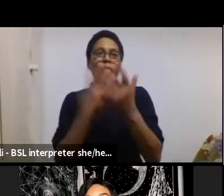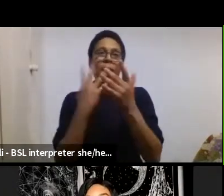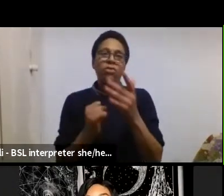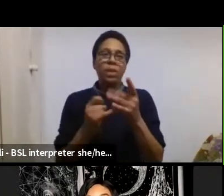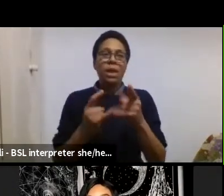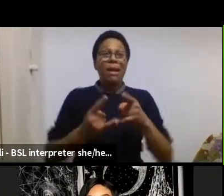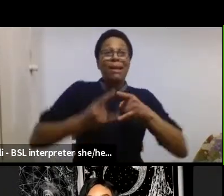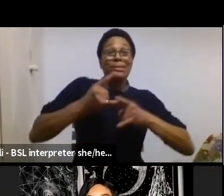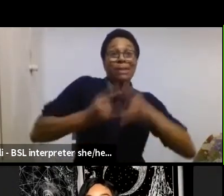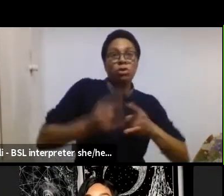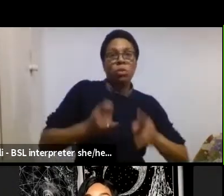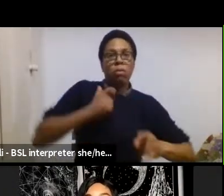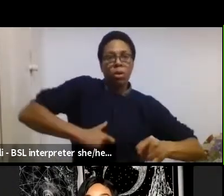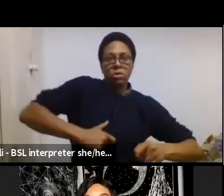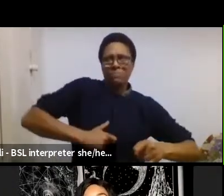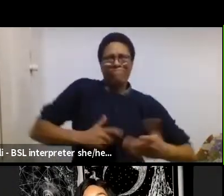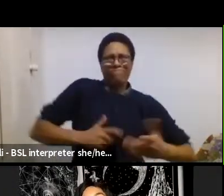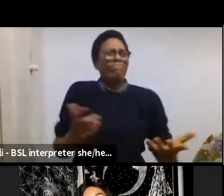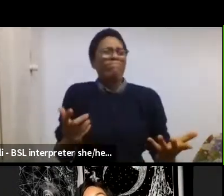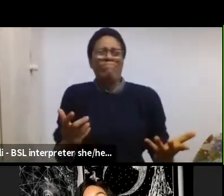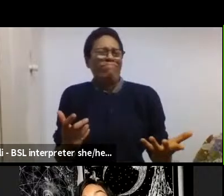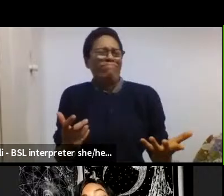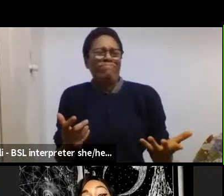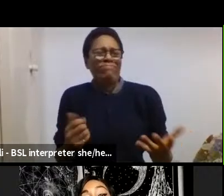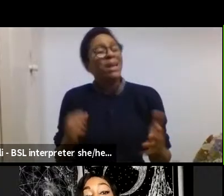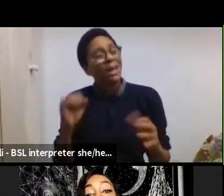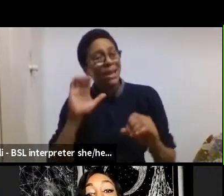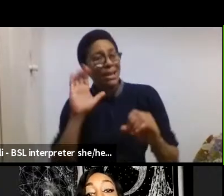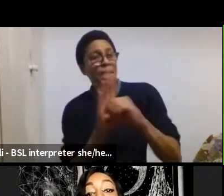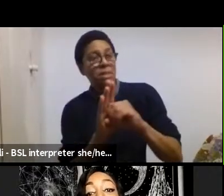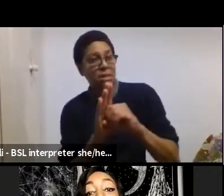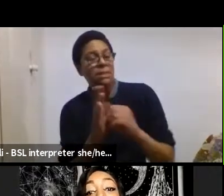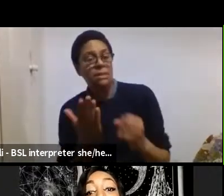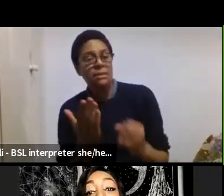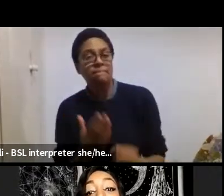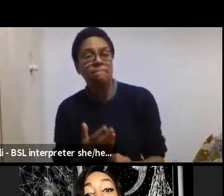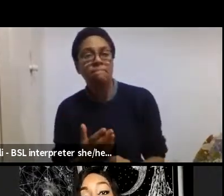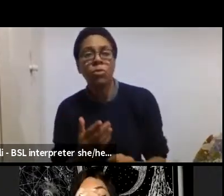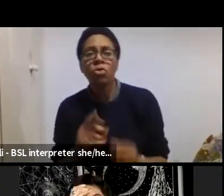Eloquently put. Thank you, Yasmin. Elizabeth, can I bring you in on that as well?